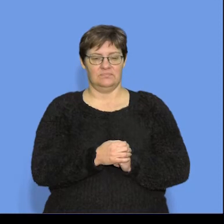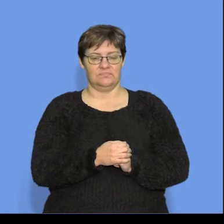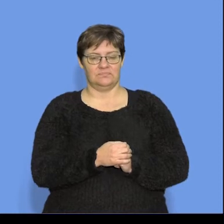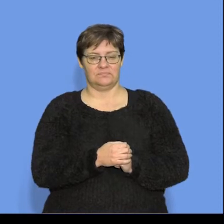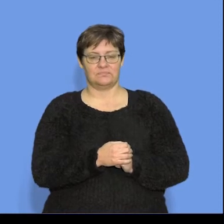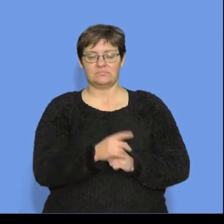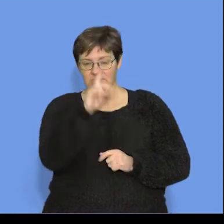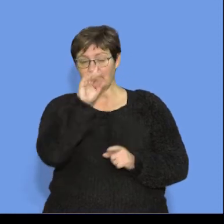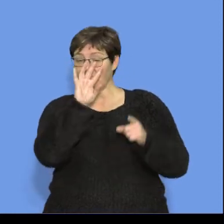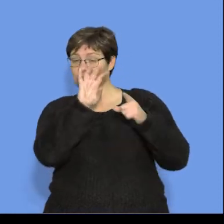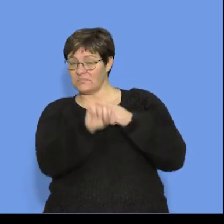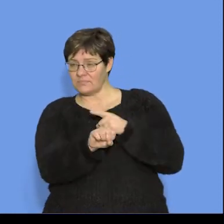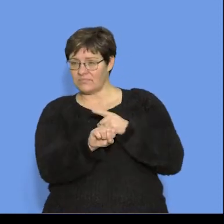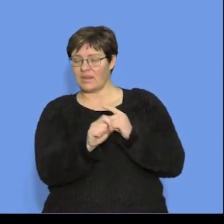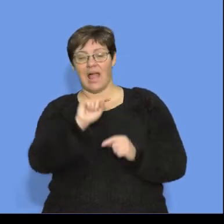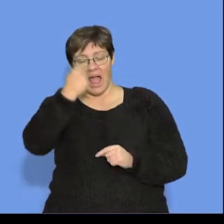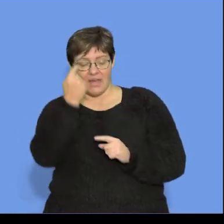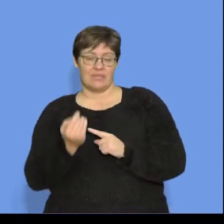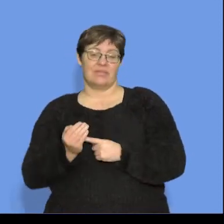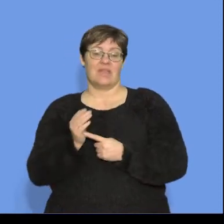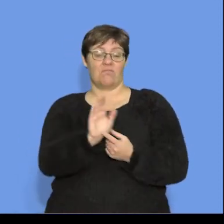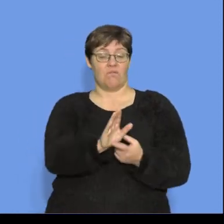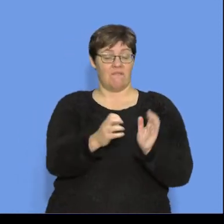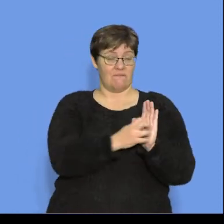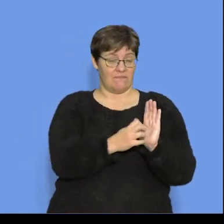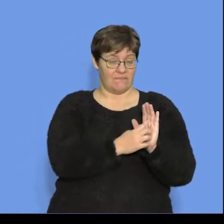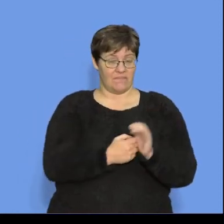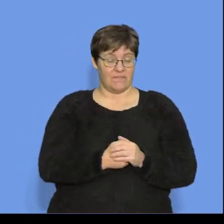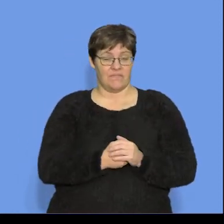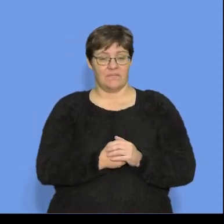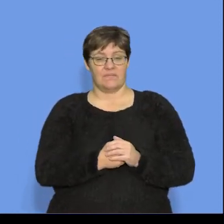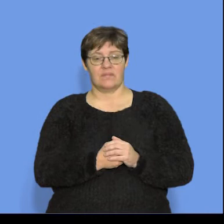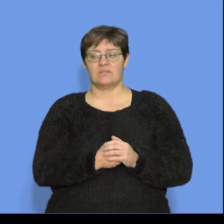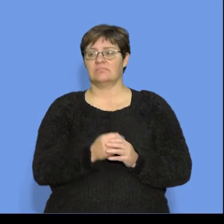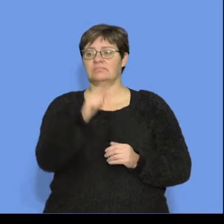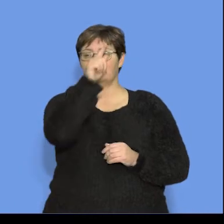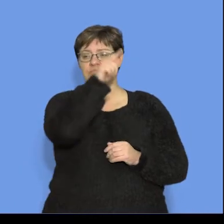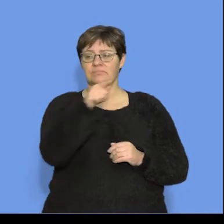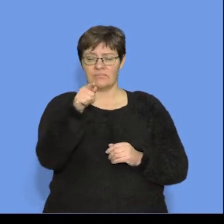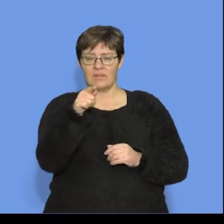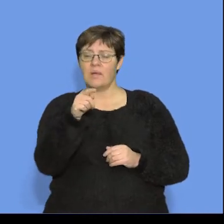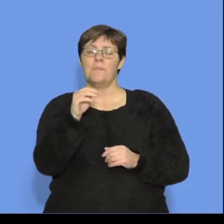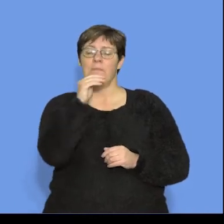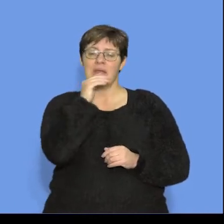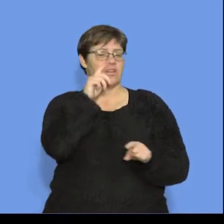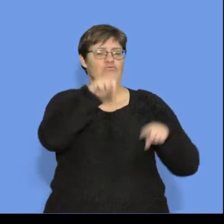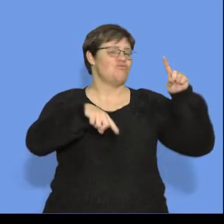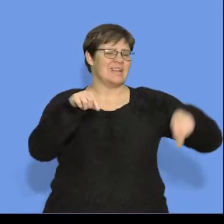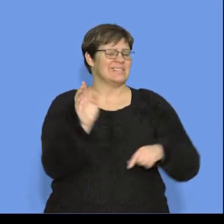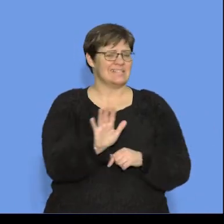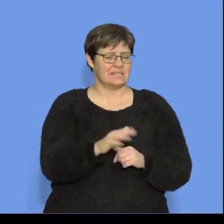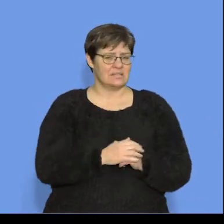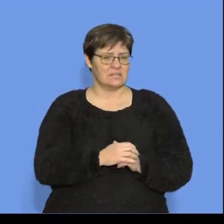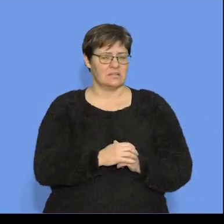can recognize there's another graph here, which is a graph that is not a rate graph this